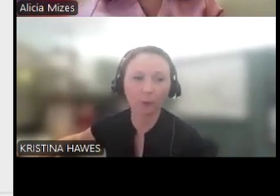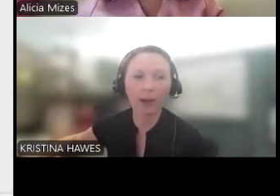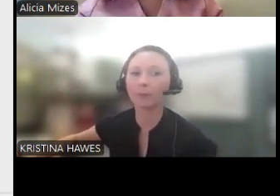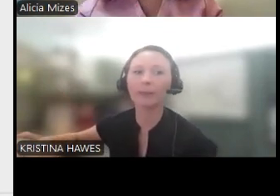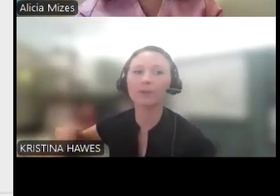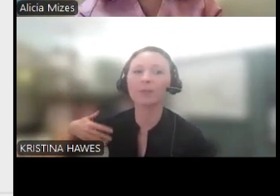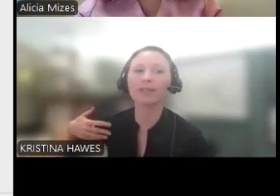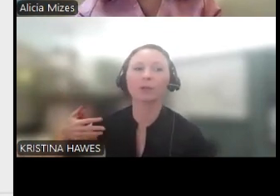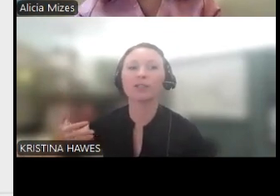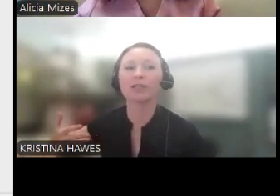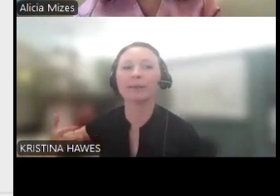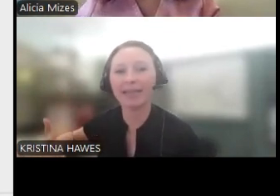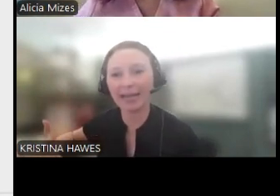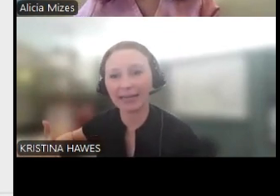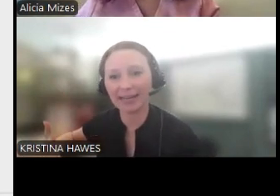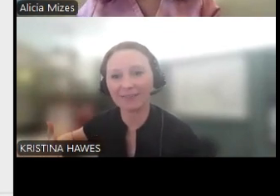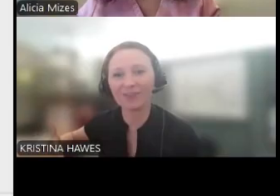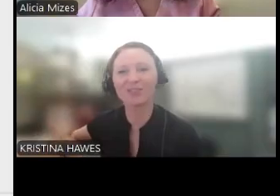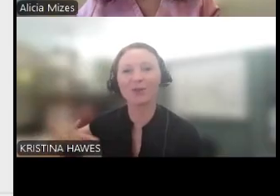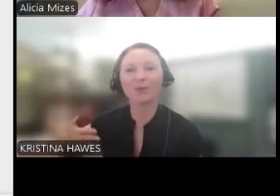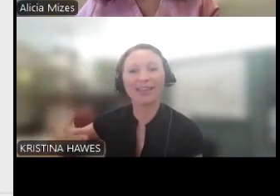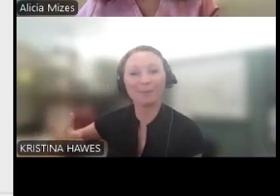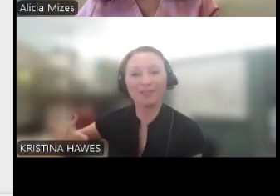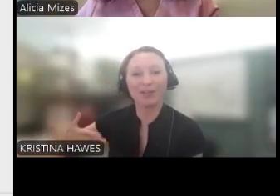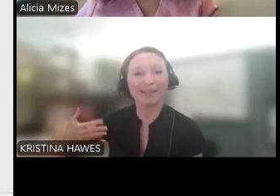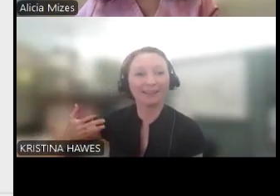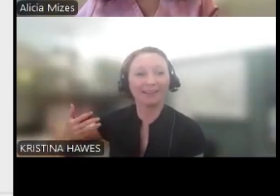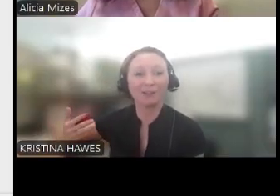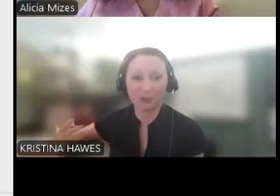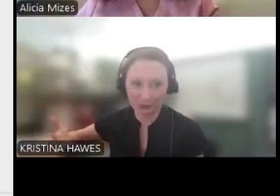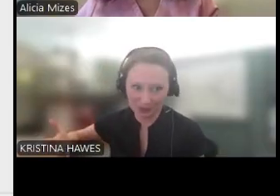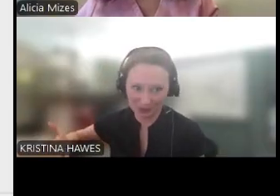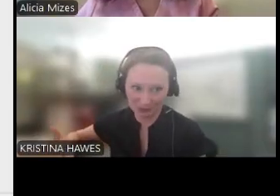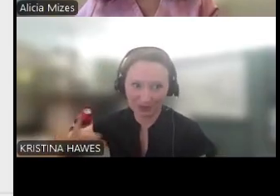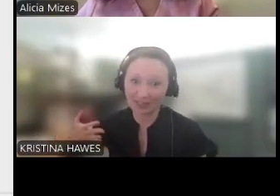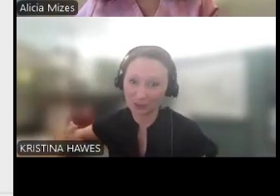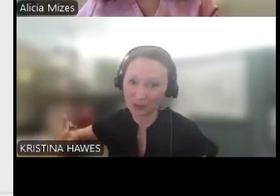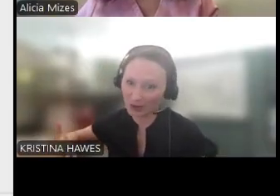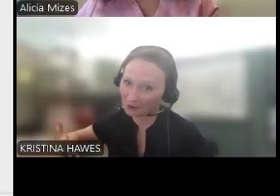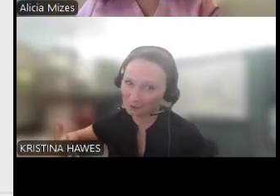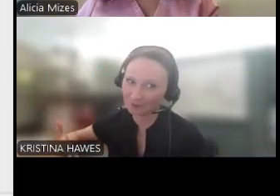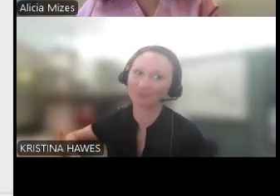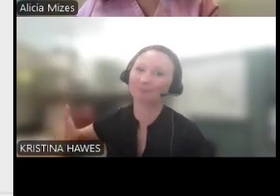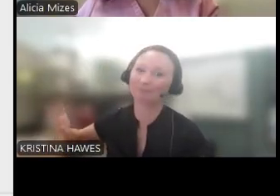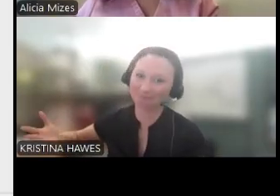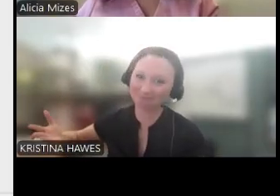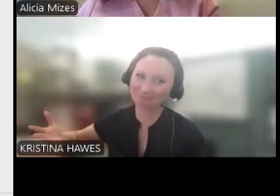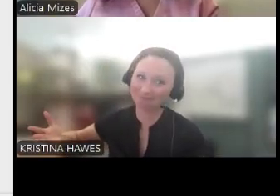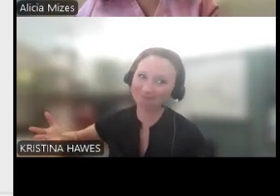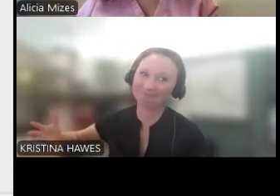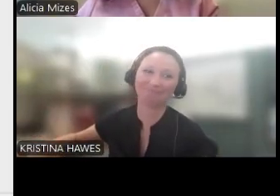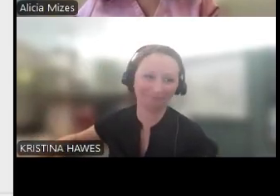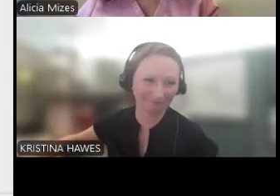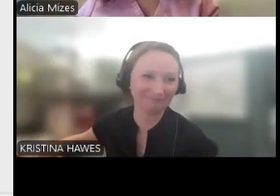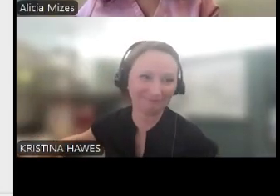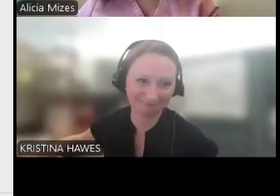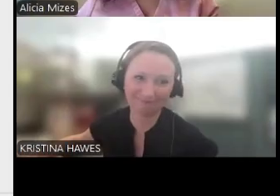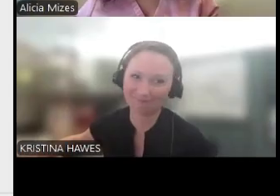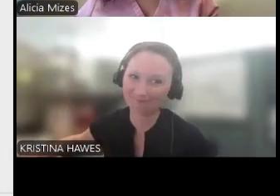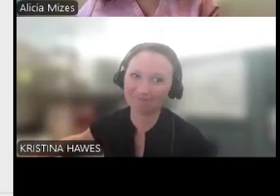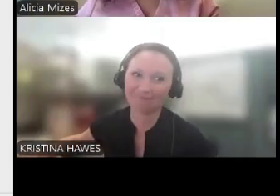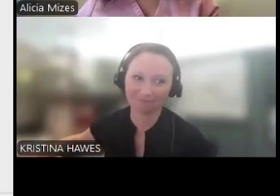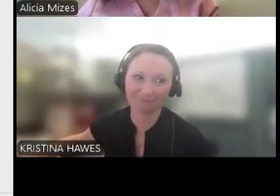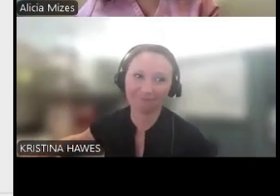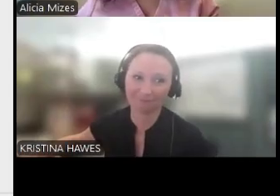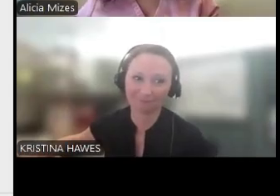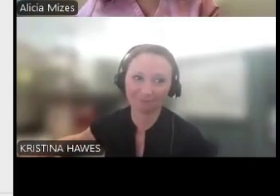heard for why do people spend so much time tanning if it's so damaging to you and to your health? Yeah, I think that